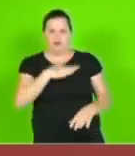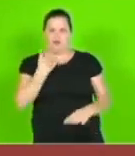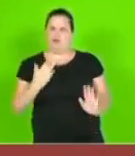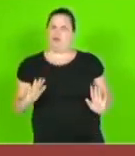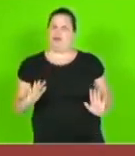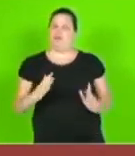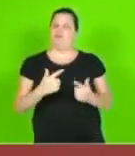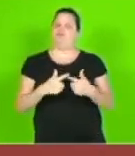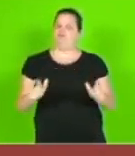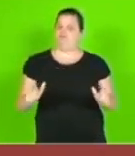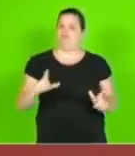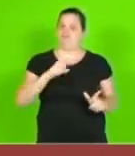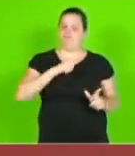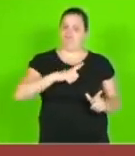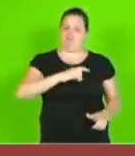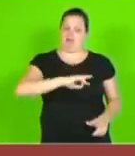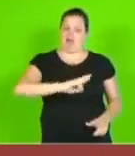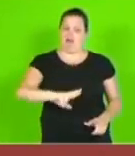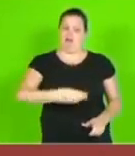The people,